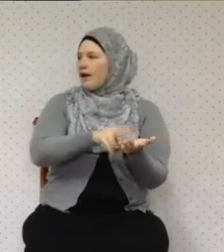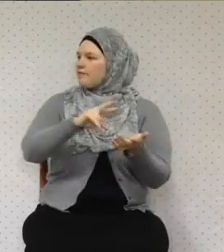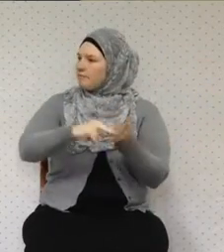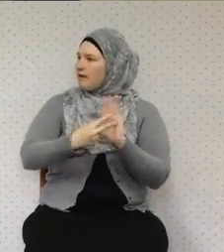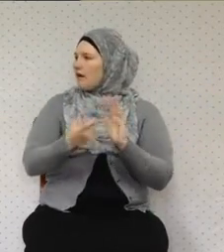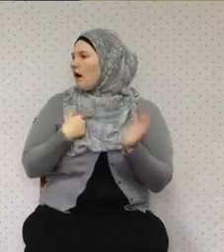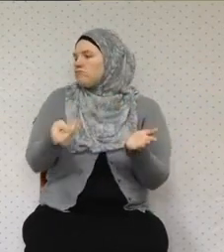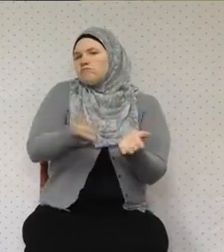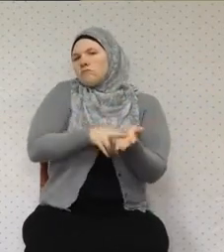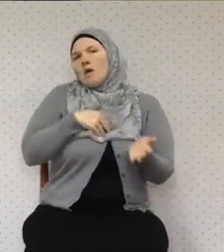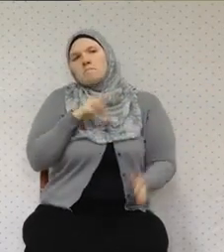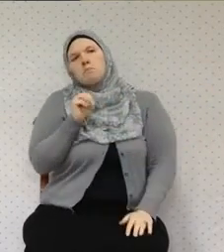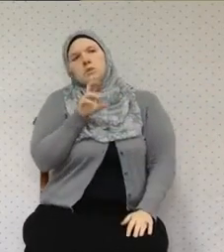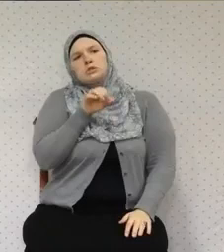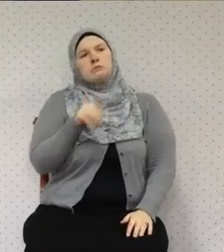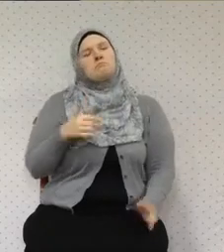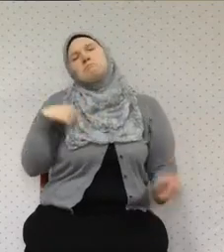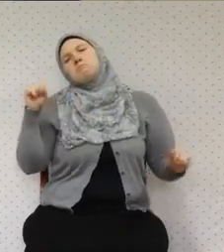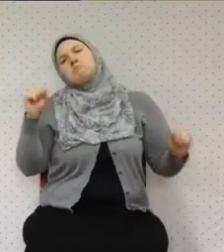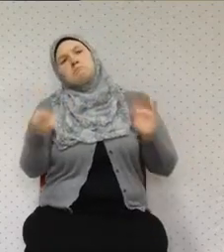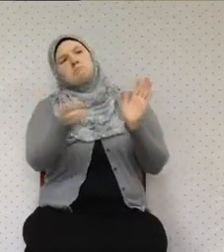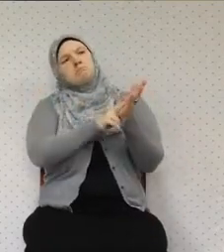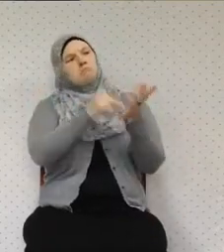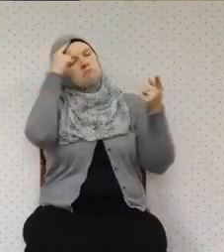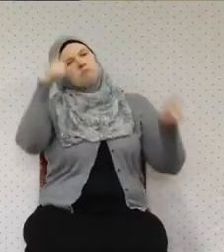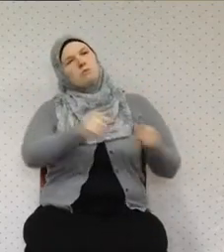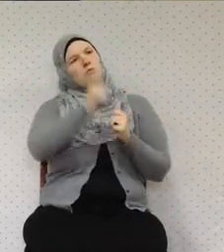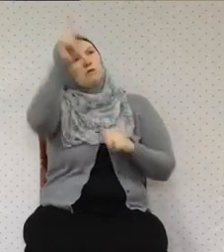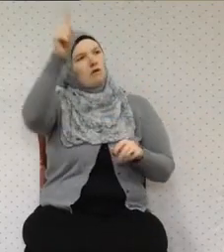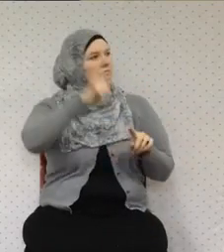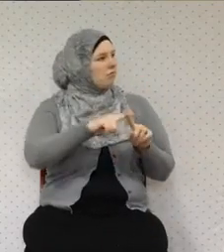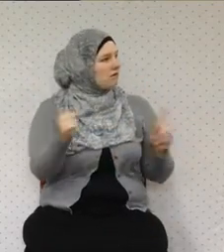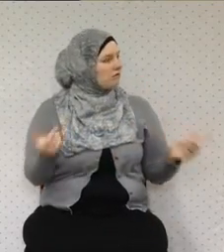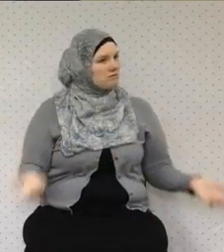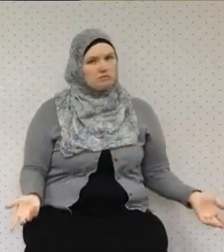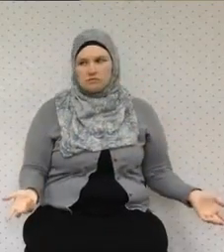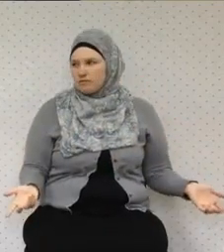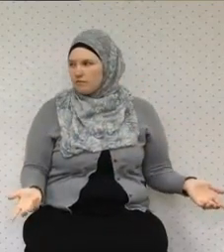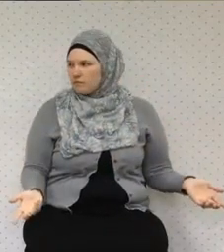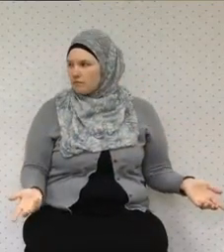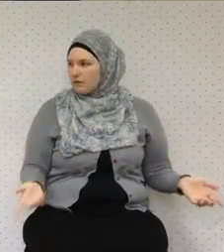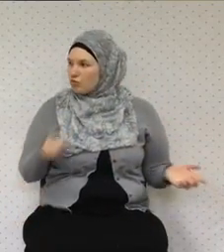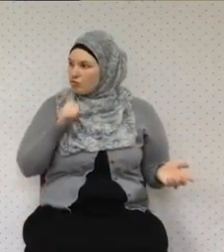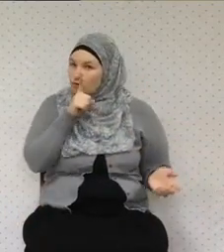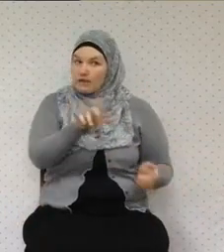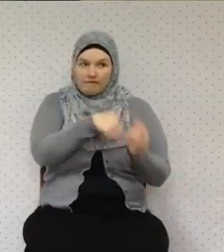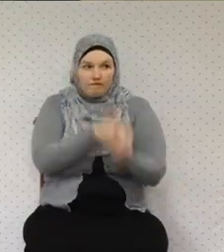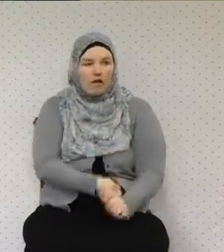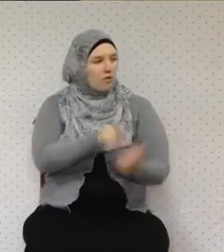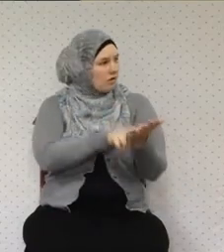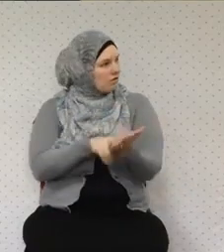ticket, but we have not paid our dues. And we have never volunteered. So how good a